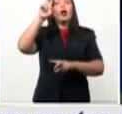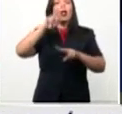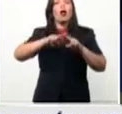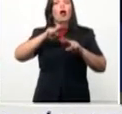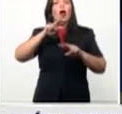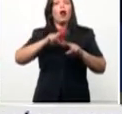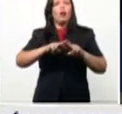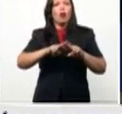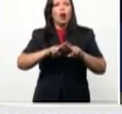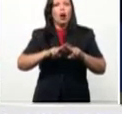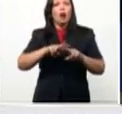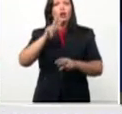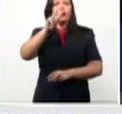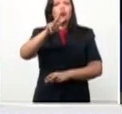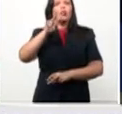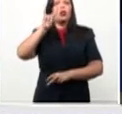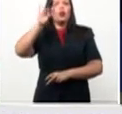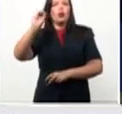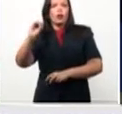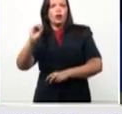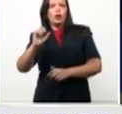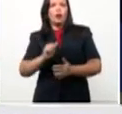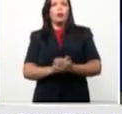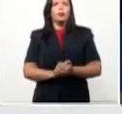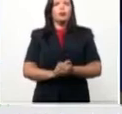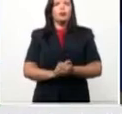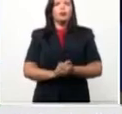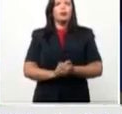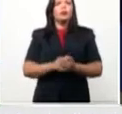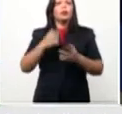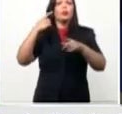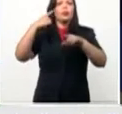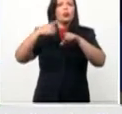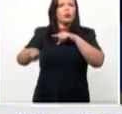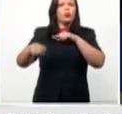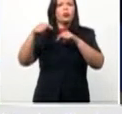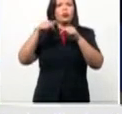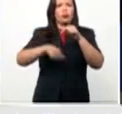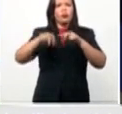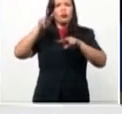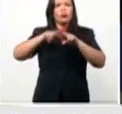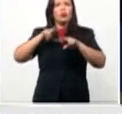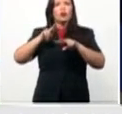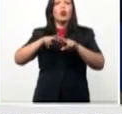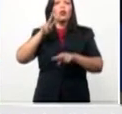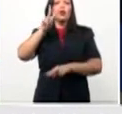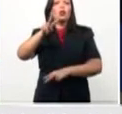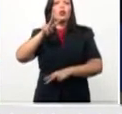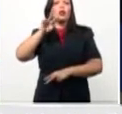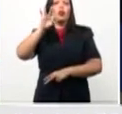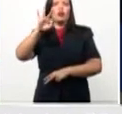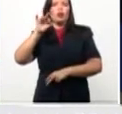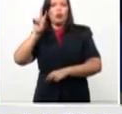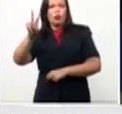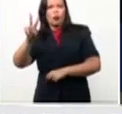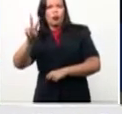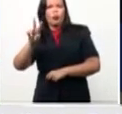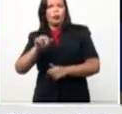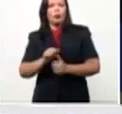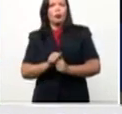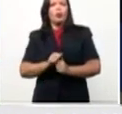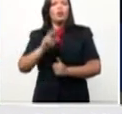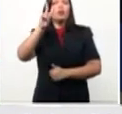Provincial Center of Havana 282, in Villa Clara's Laboratory